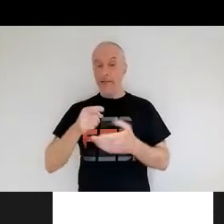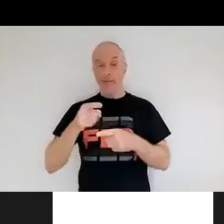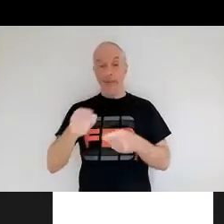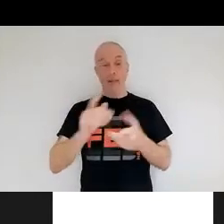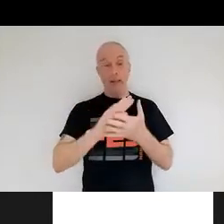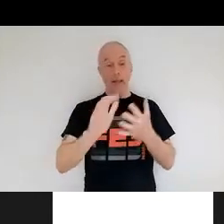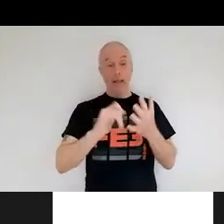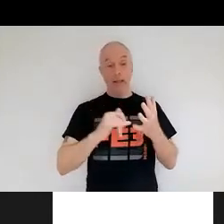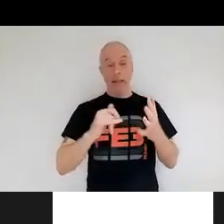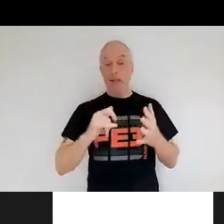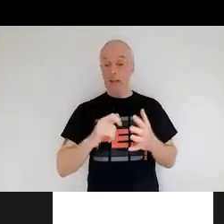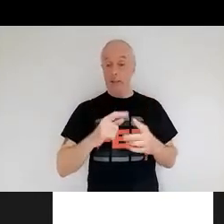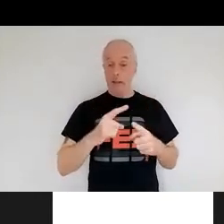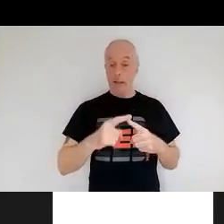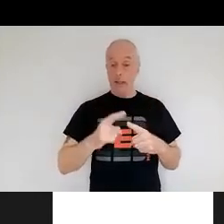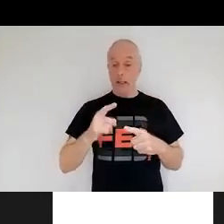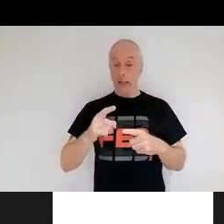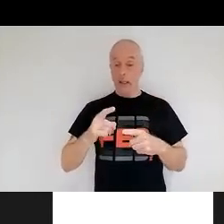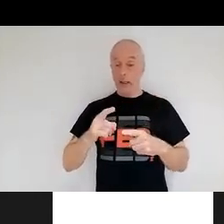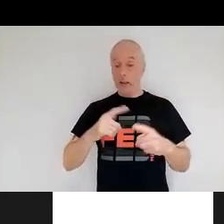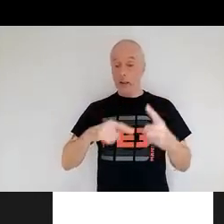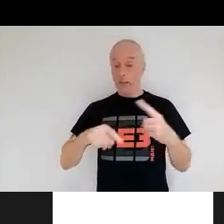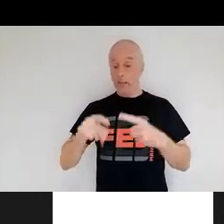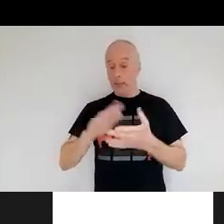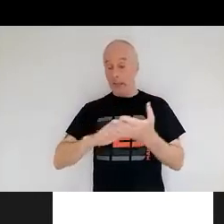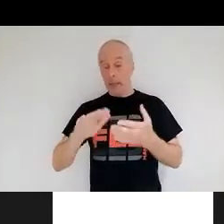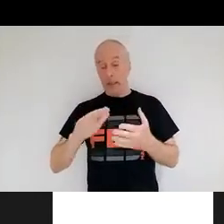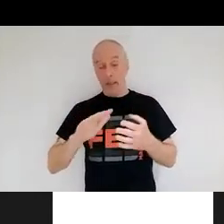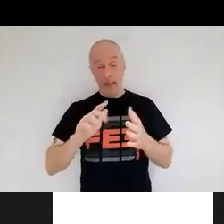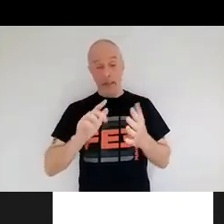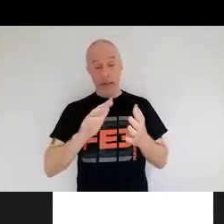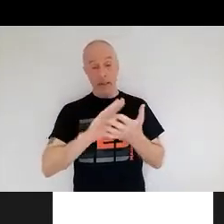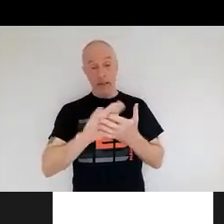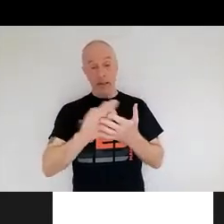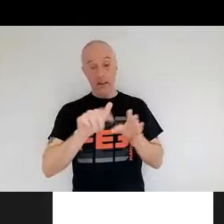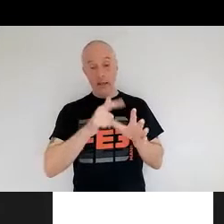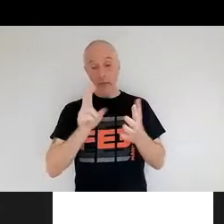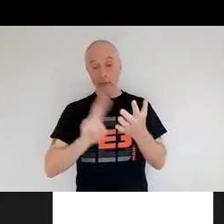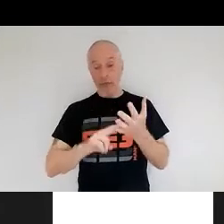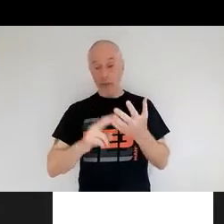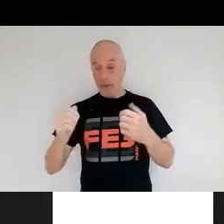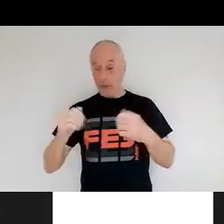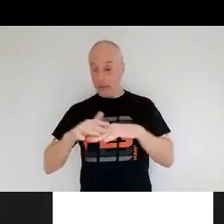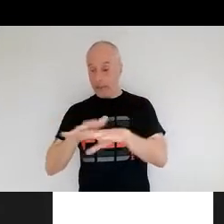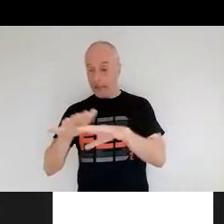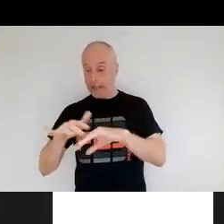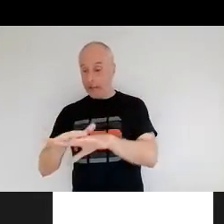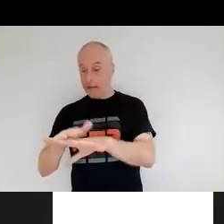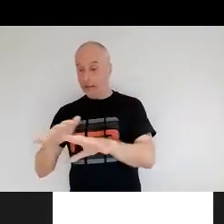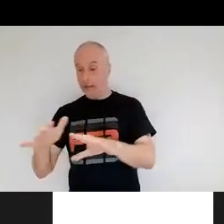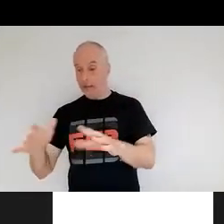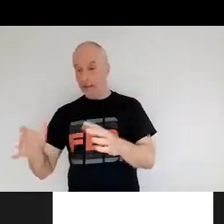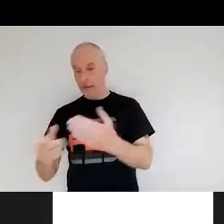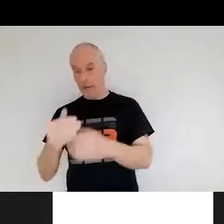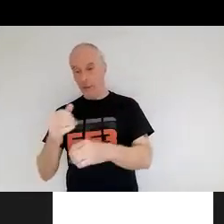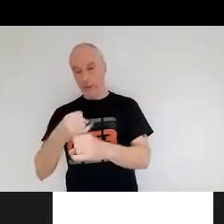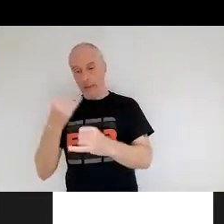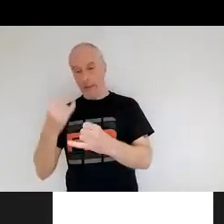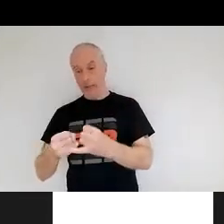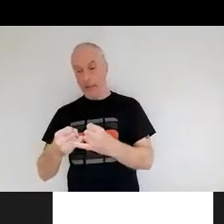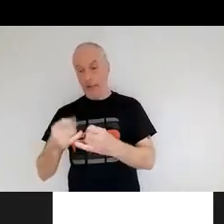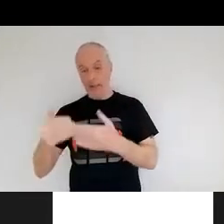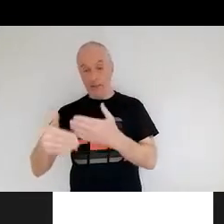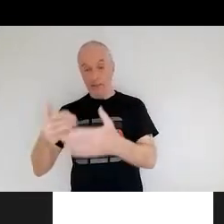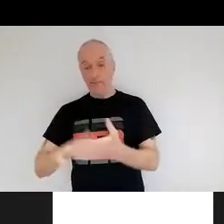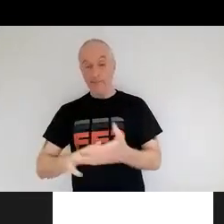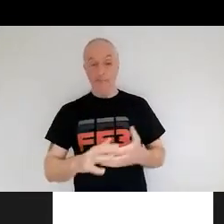enable hydrogen blending to take place on a widespread basis. The project itself consists of 6 partners. We